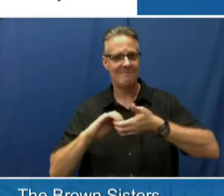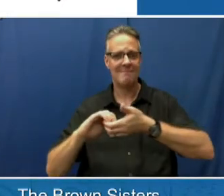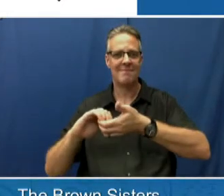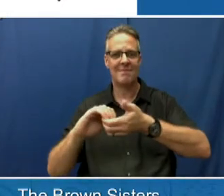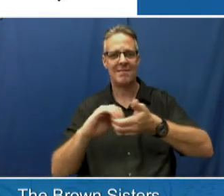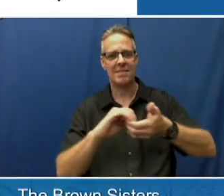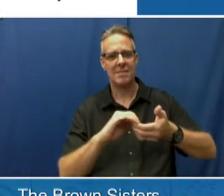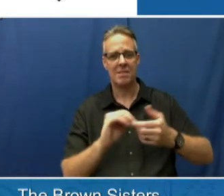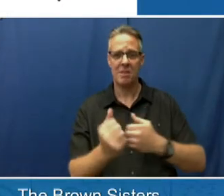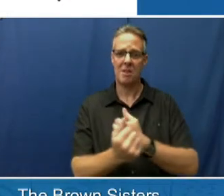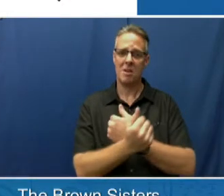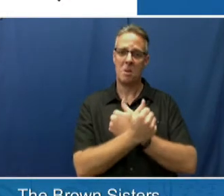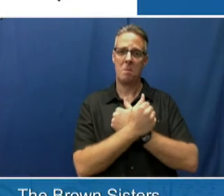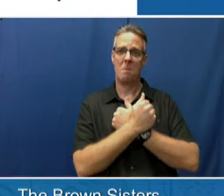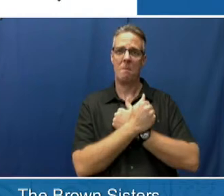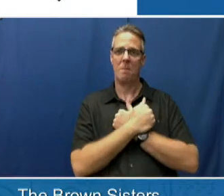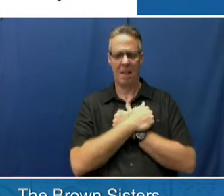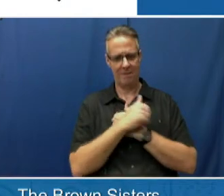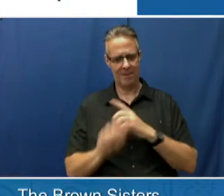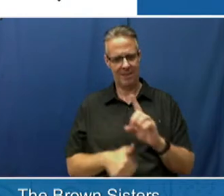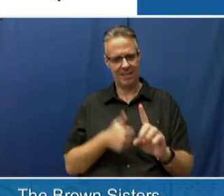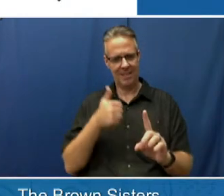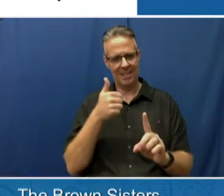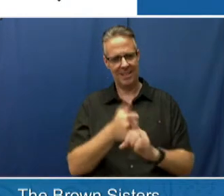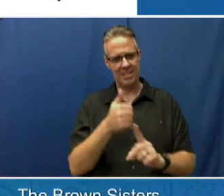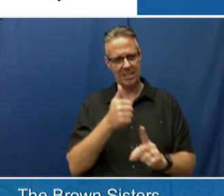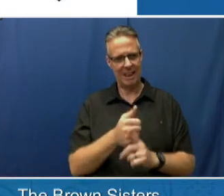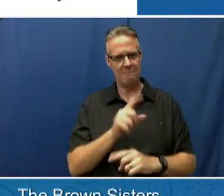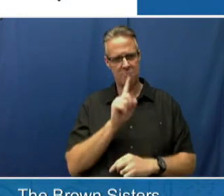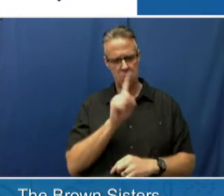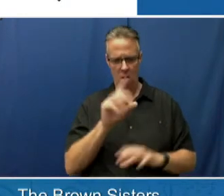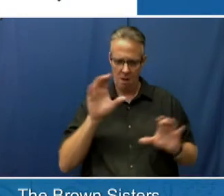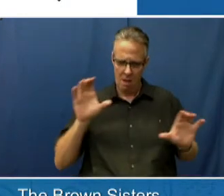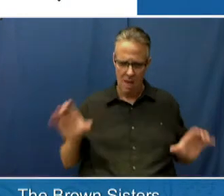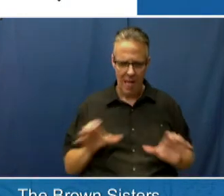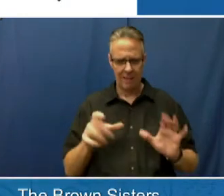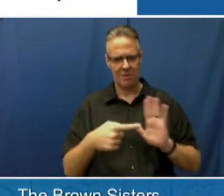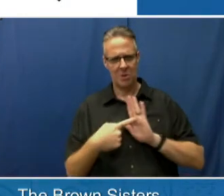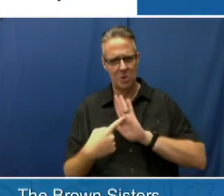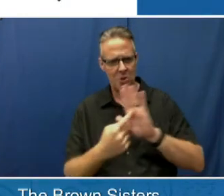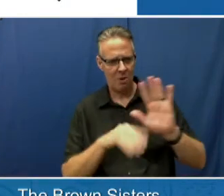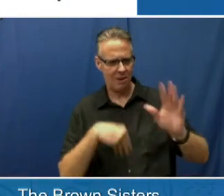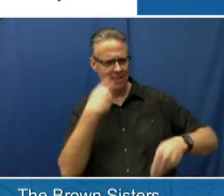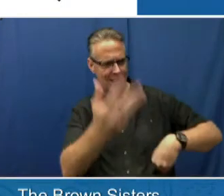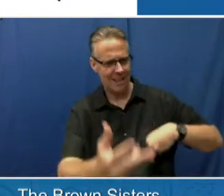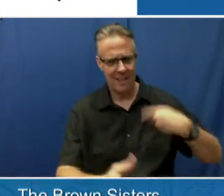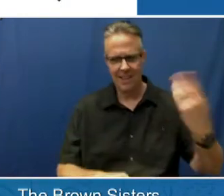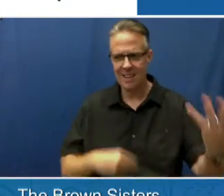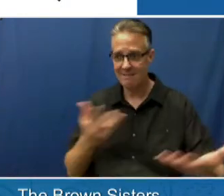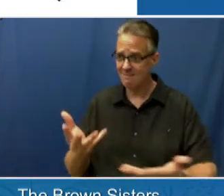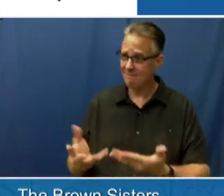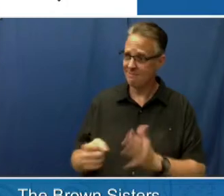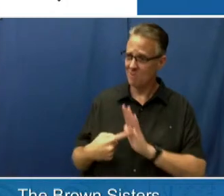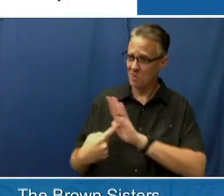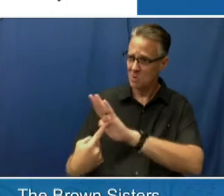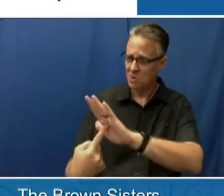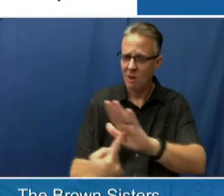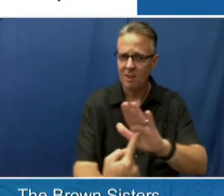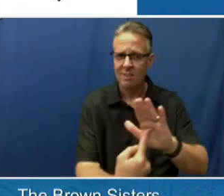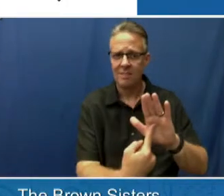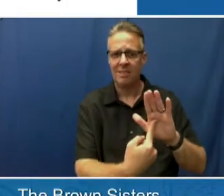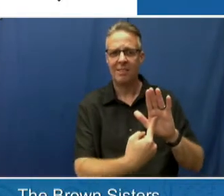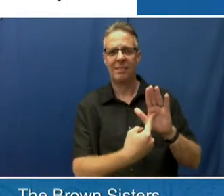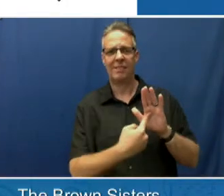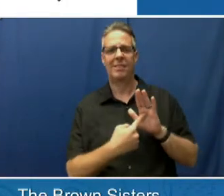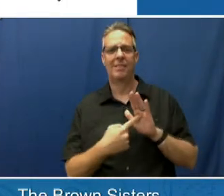Follow me. Love's a verb. Love's an act, always gives, and that's a fact. Goes